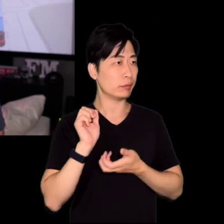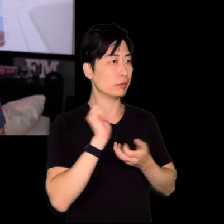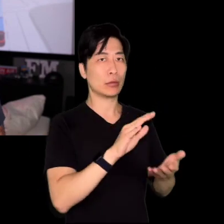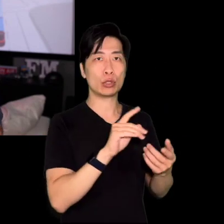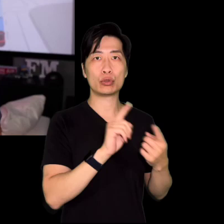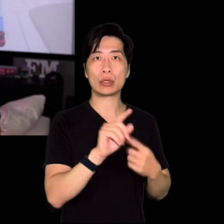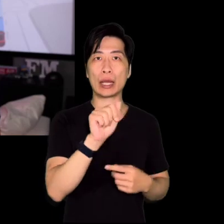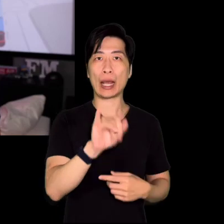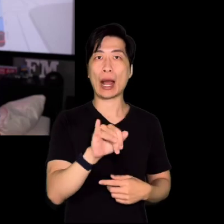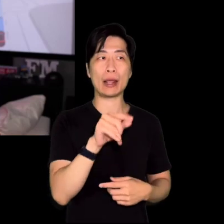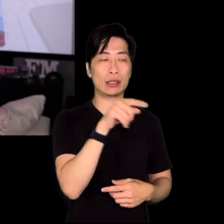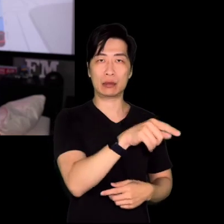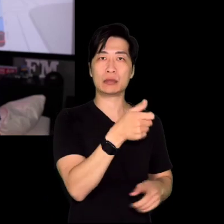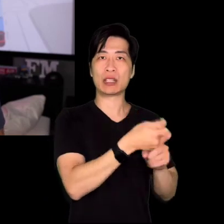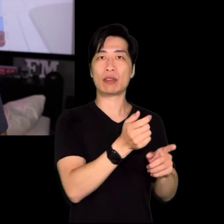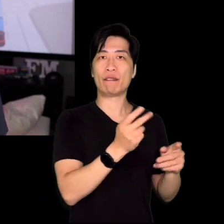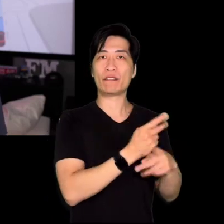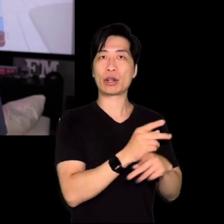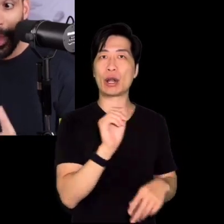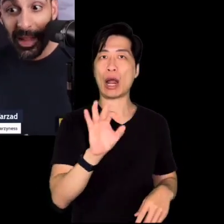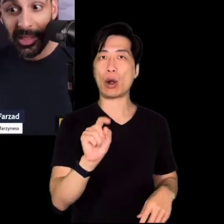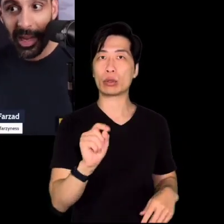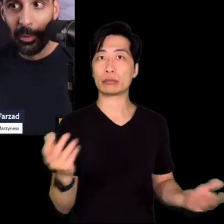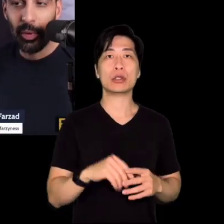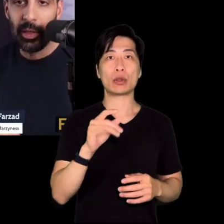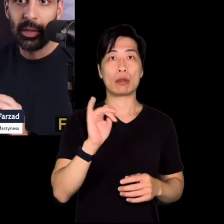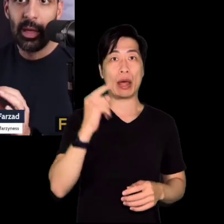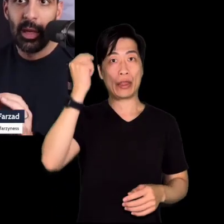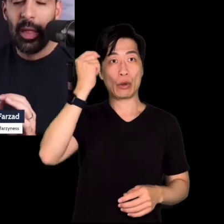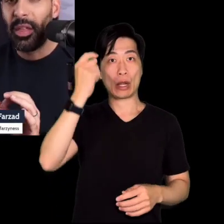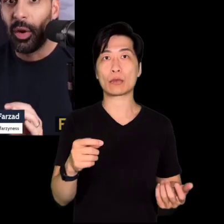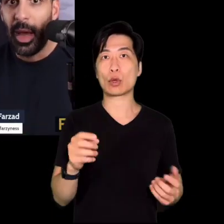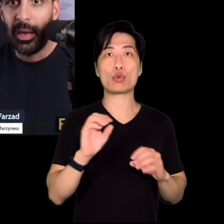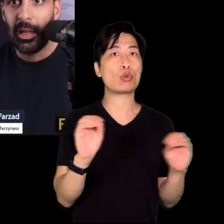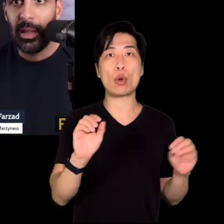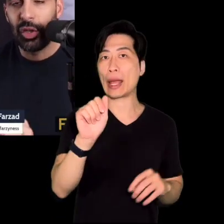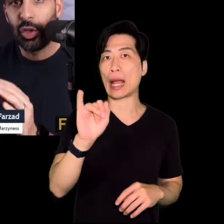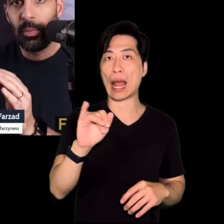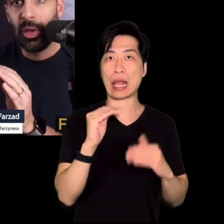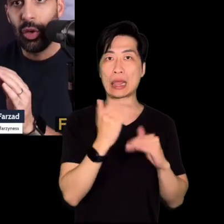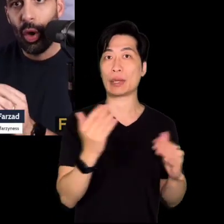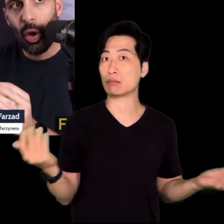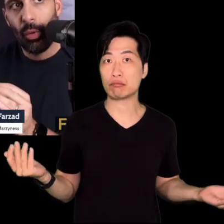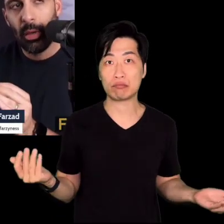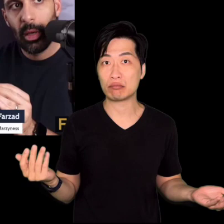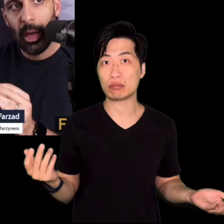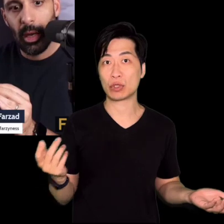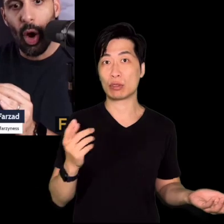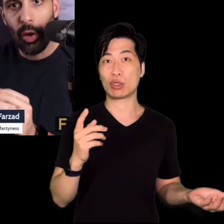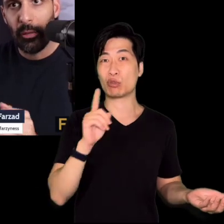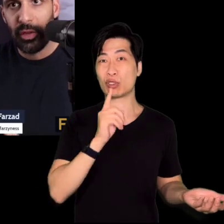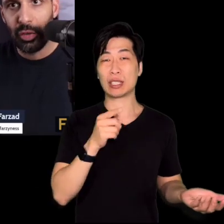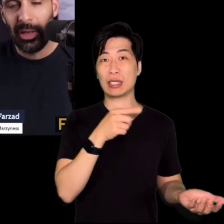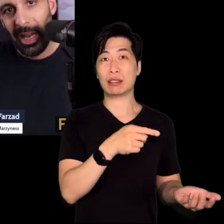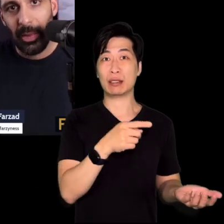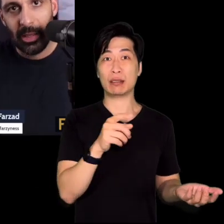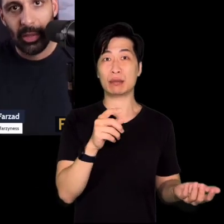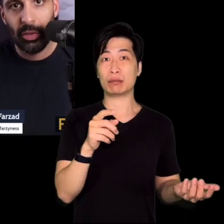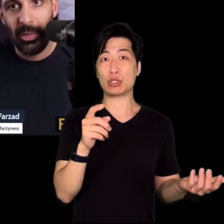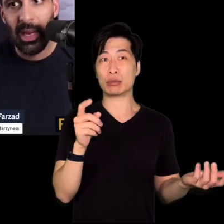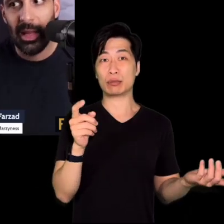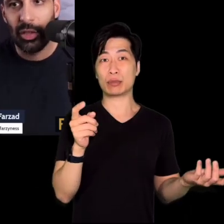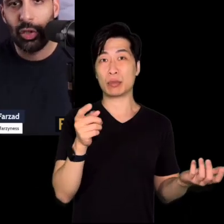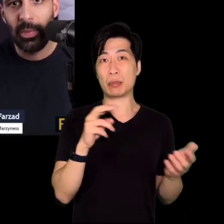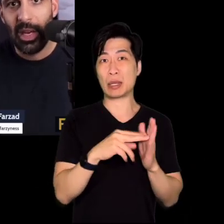an artificial intelligence brain. And so from that standpoint, theoretically, there should be no artificial